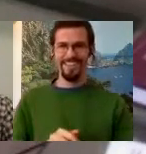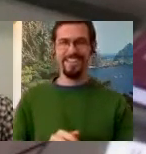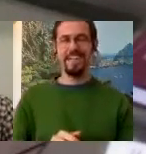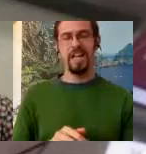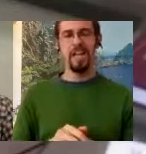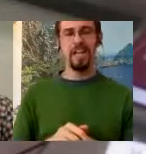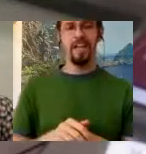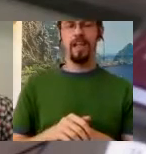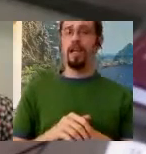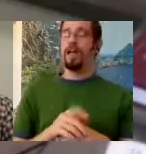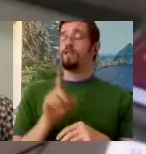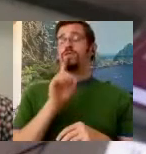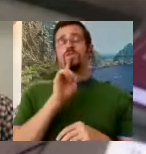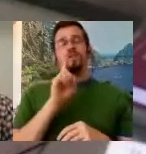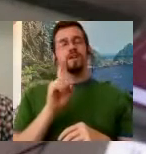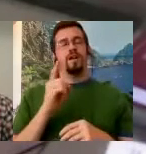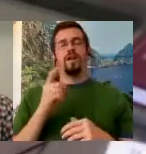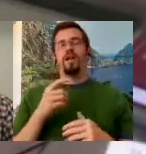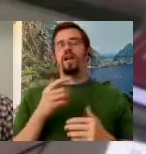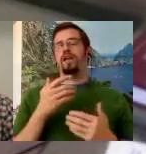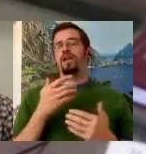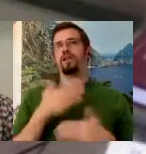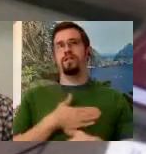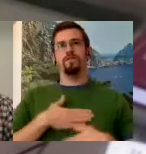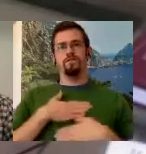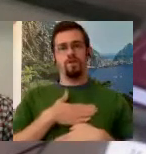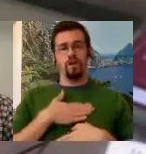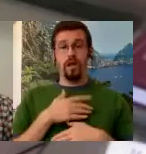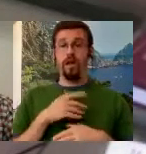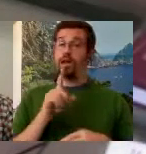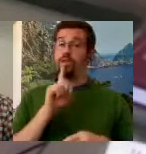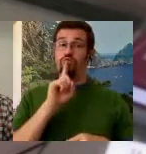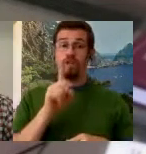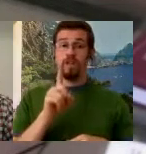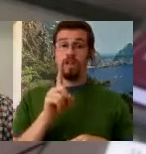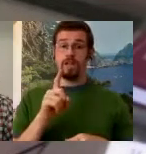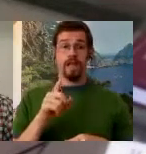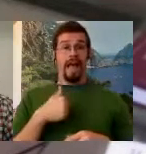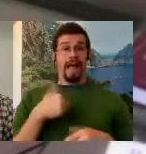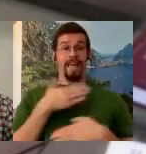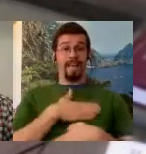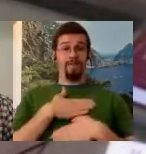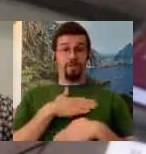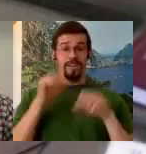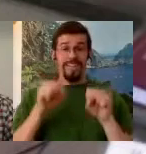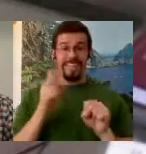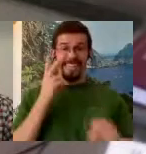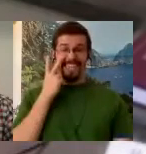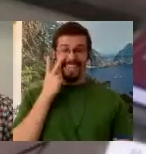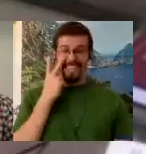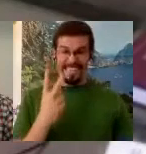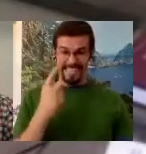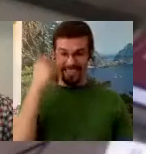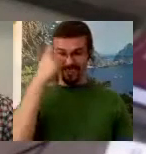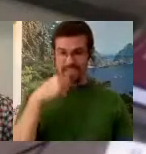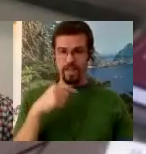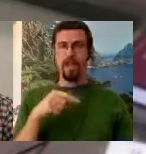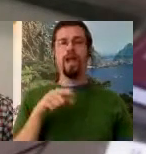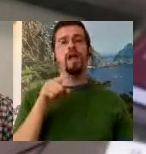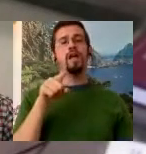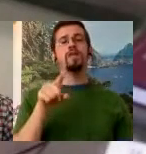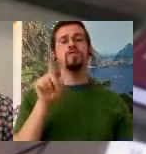appreciate it. Let me tell you, I get such a joy. Actually, I enjoy your Facebook page. You have to tell everybody about